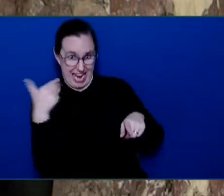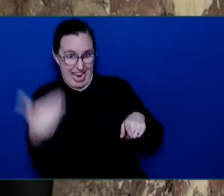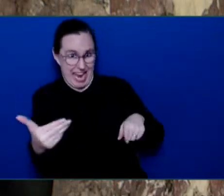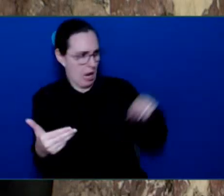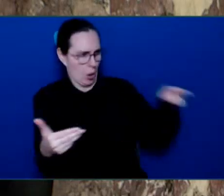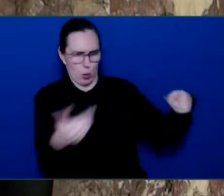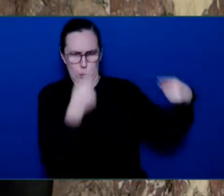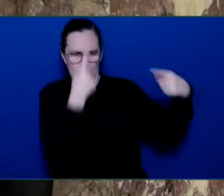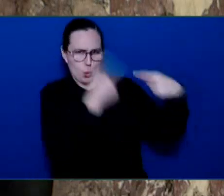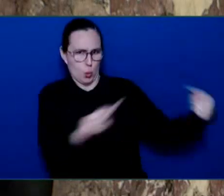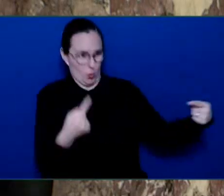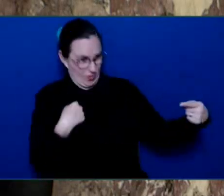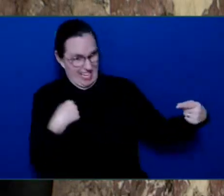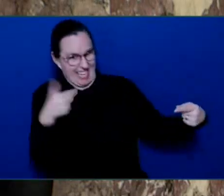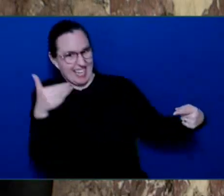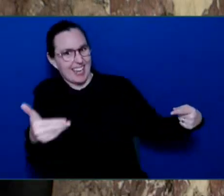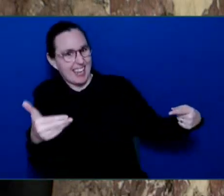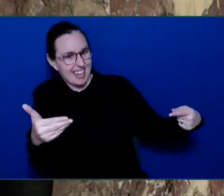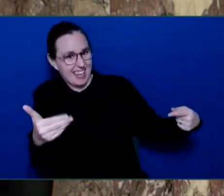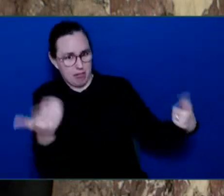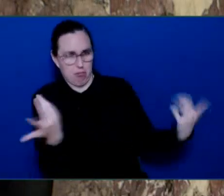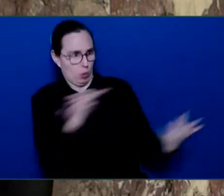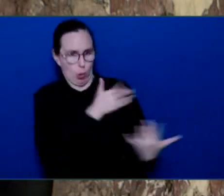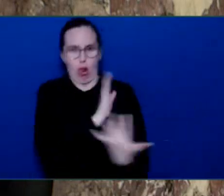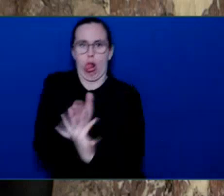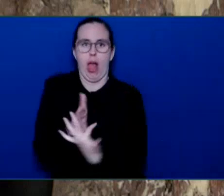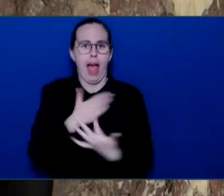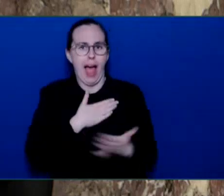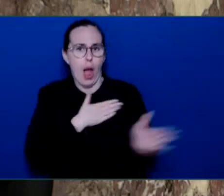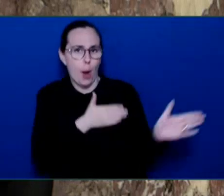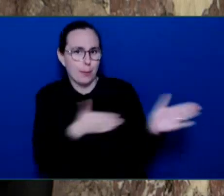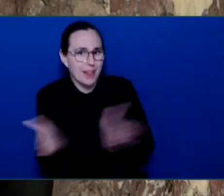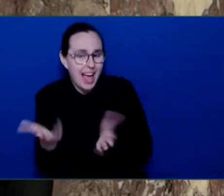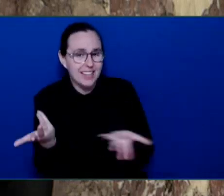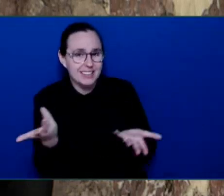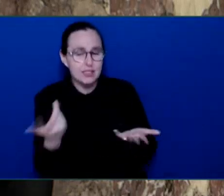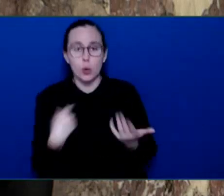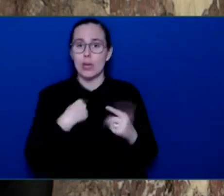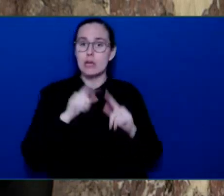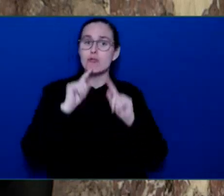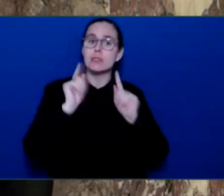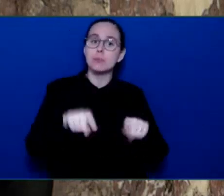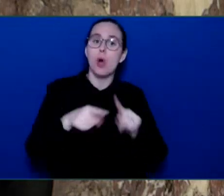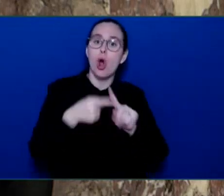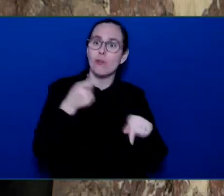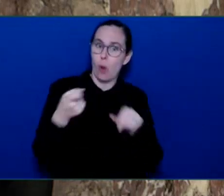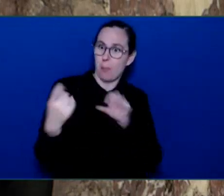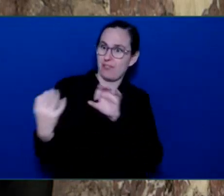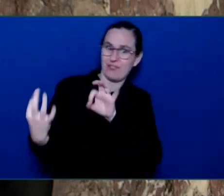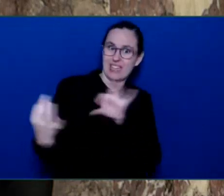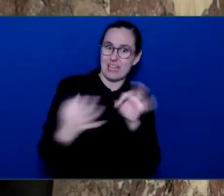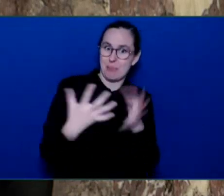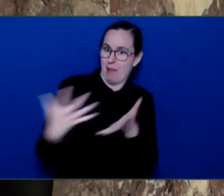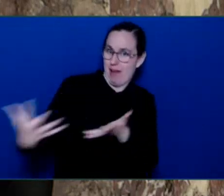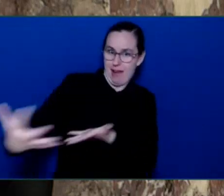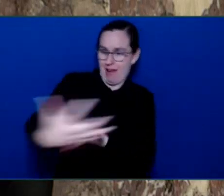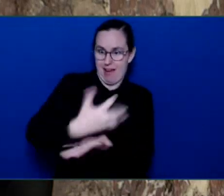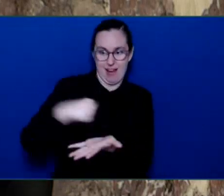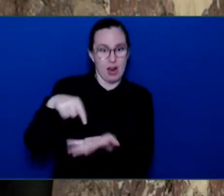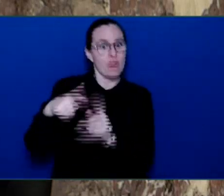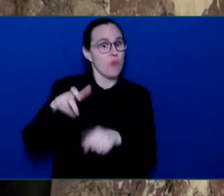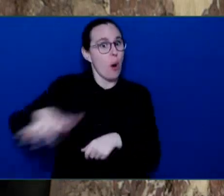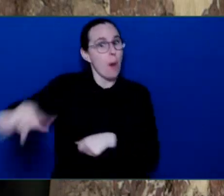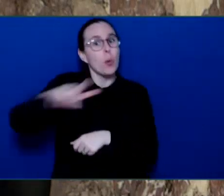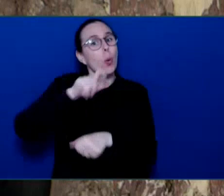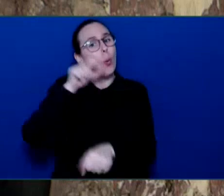Speaker, responding specifically to what we heard from healthcare workers, which means, Honourable Speaker, improve cardiac services, improve